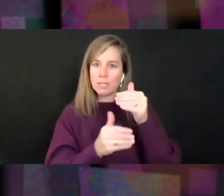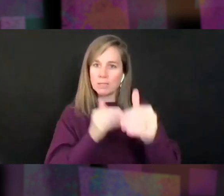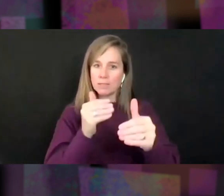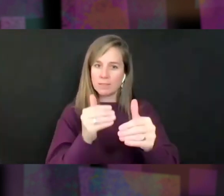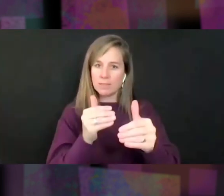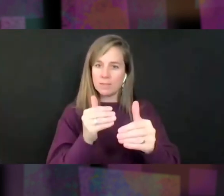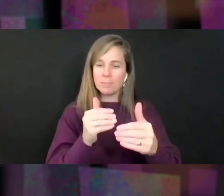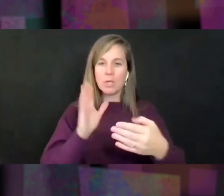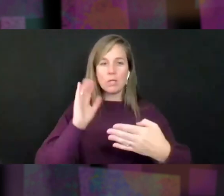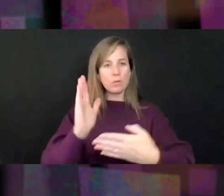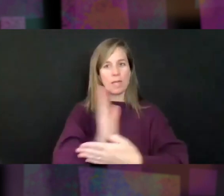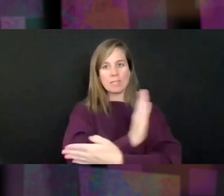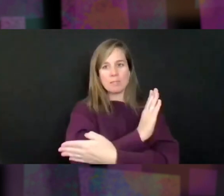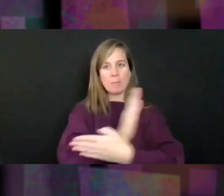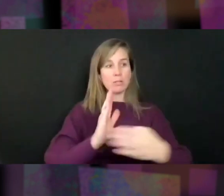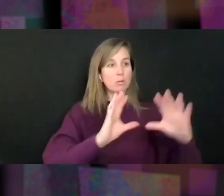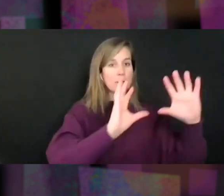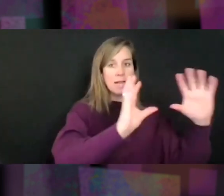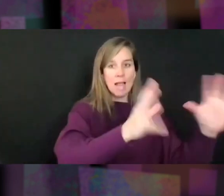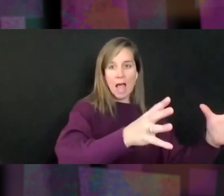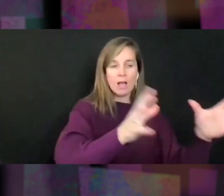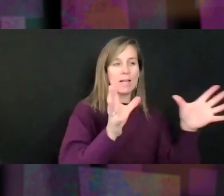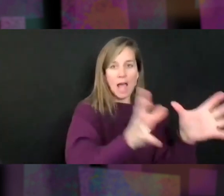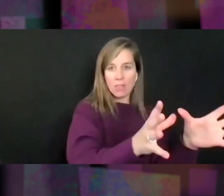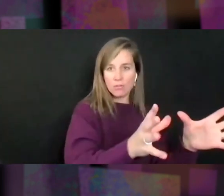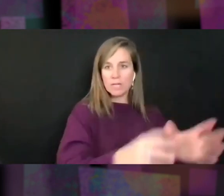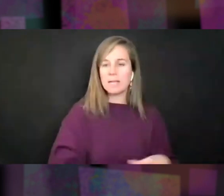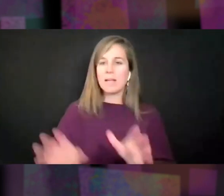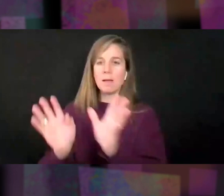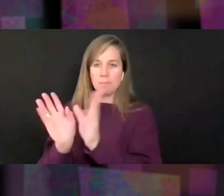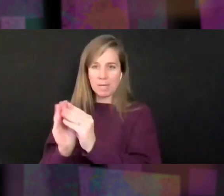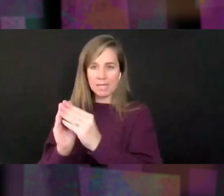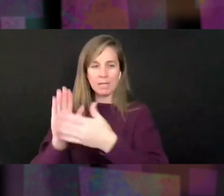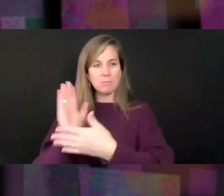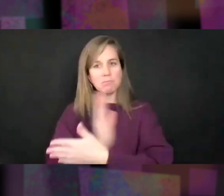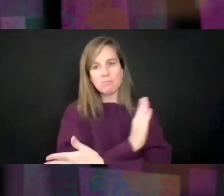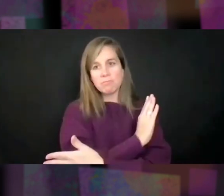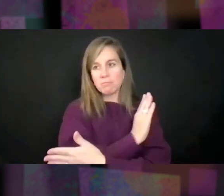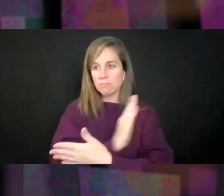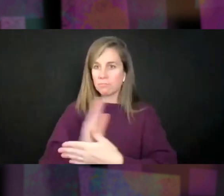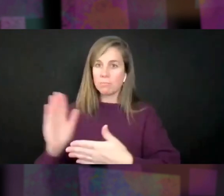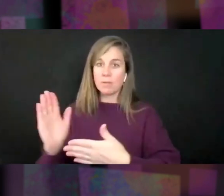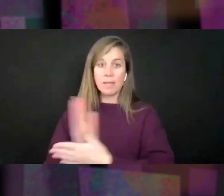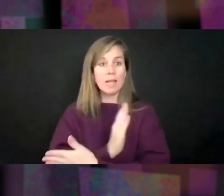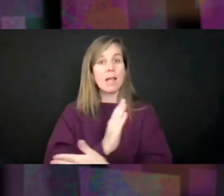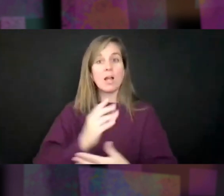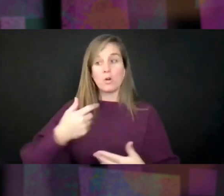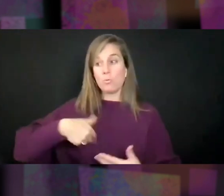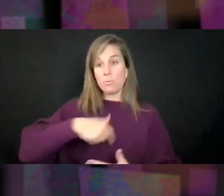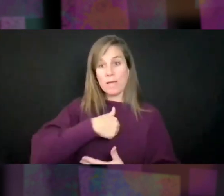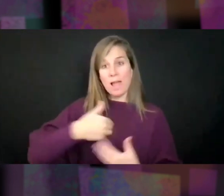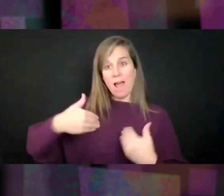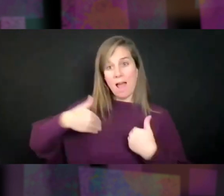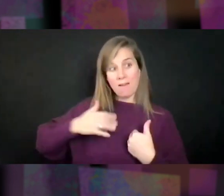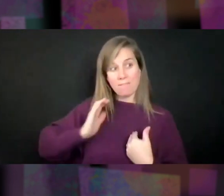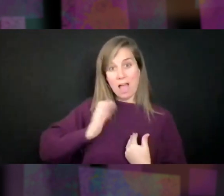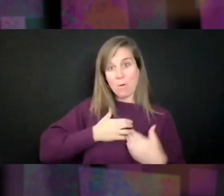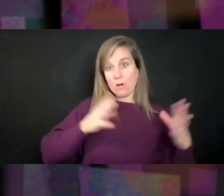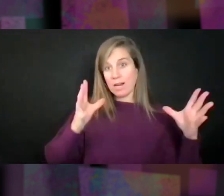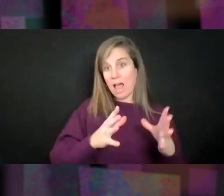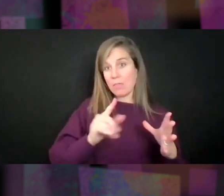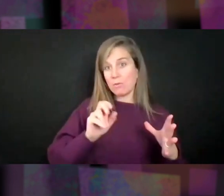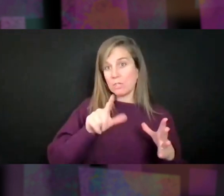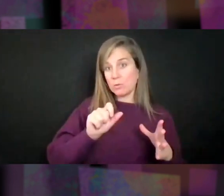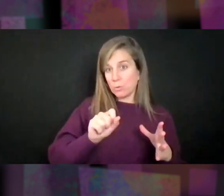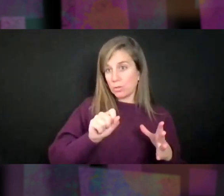along the spectrum of gatherings and meetings, having our gathering tools inform meetings, how might all